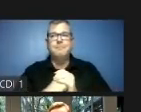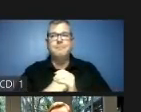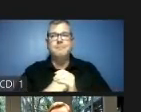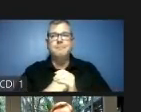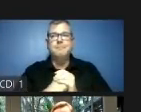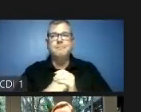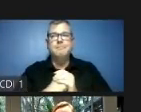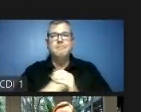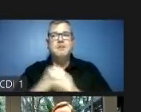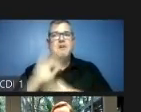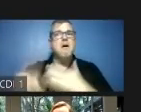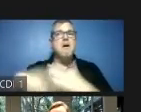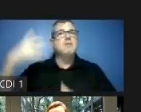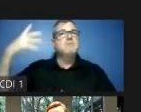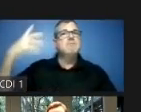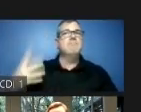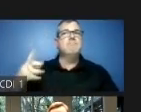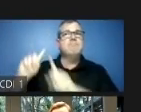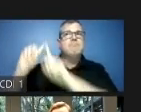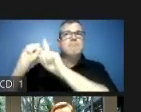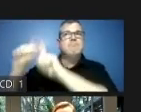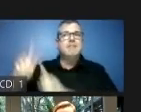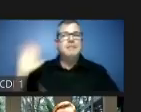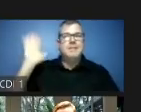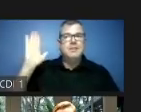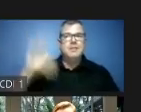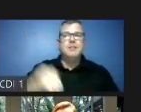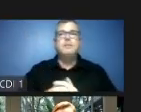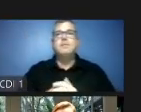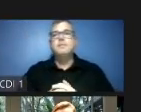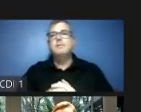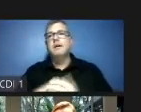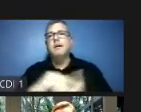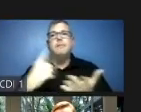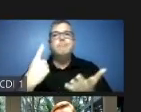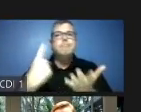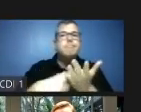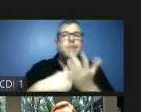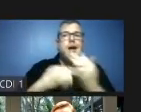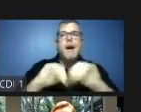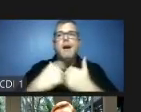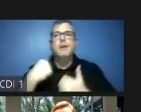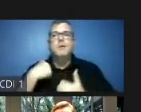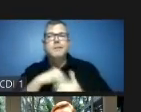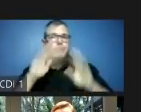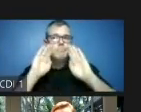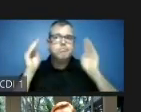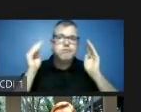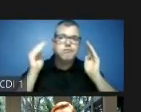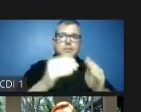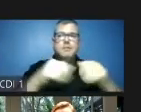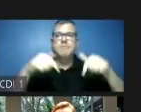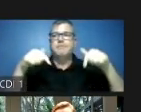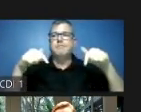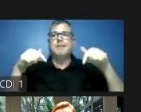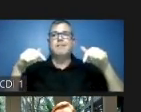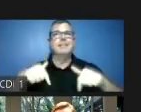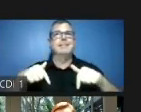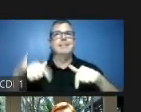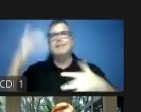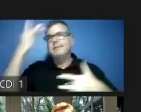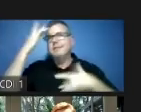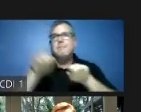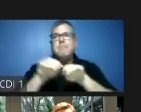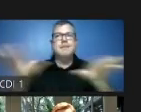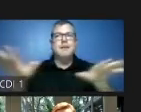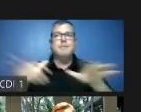along, across agencies, Health and Human Services, Public Health, Emergency Operations Center, Fire, and our hospital partners. So